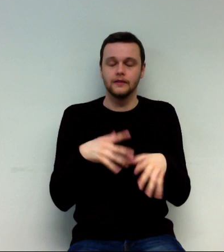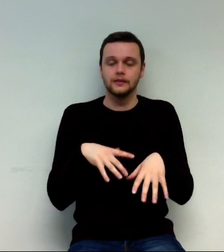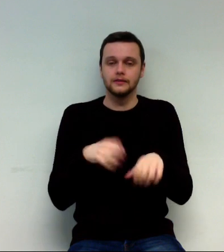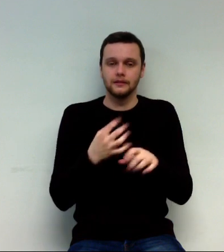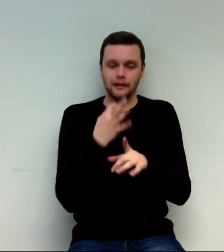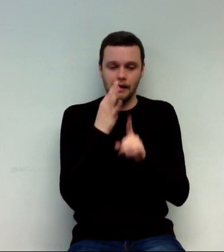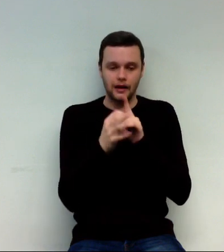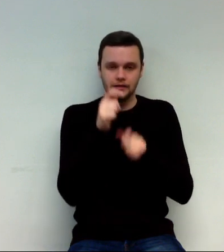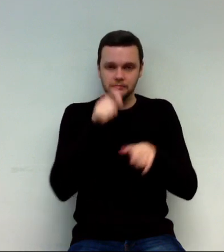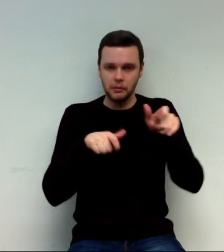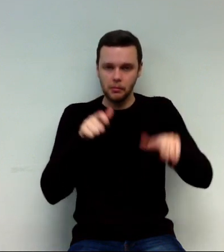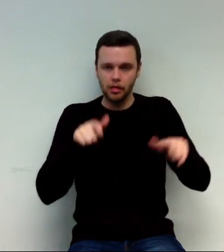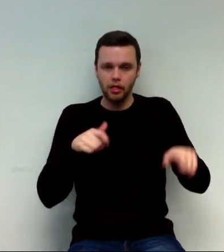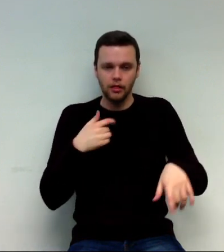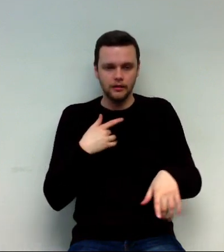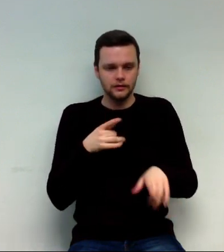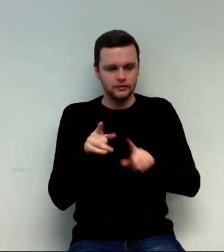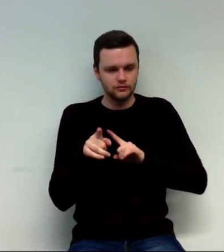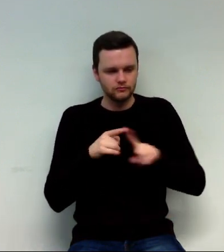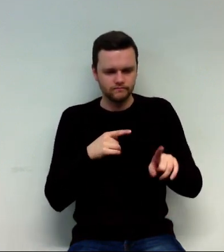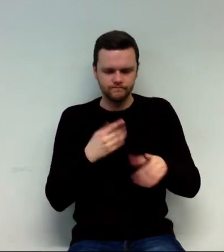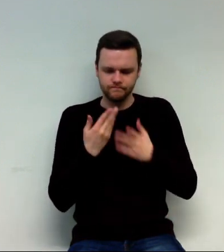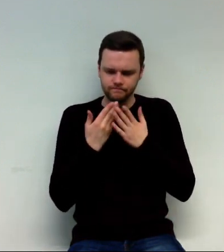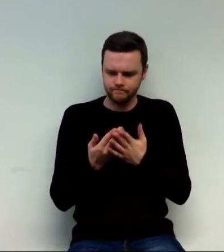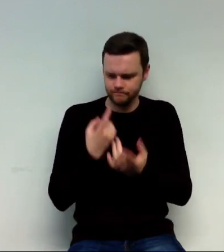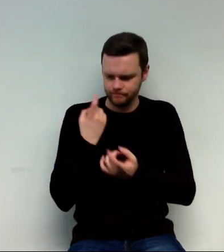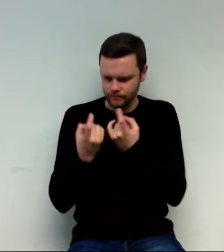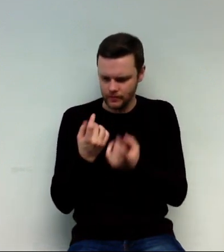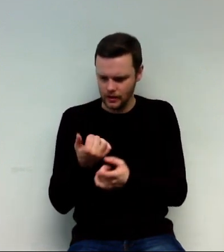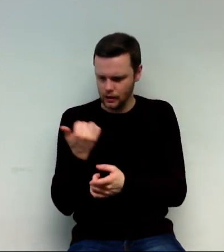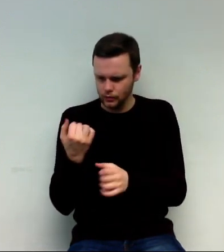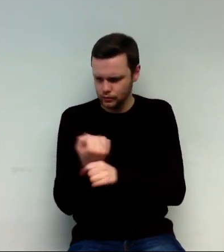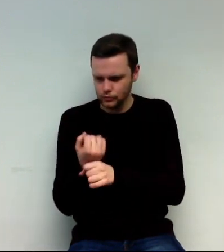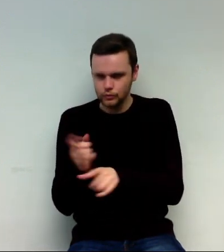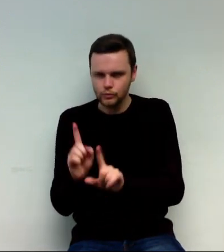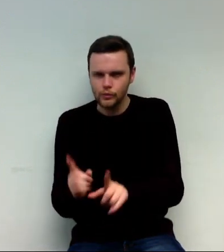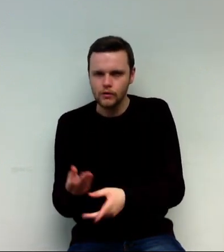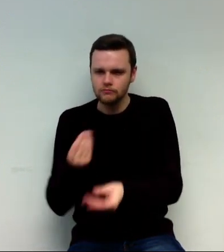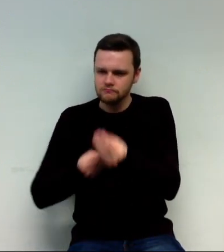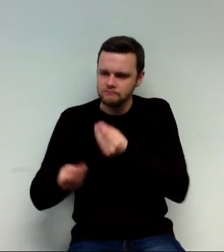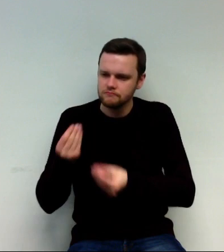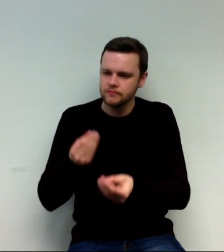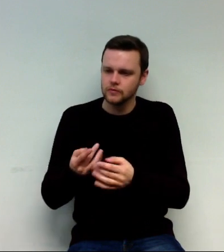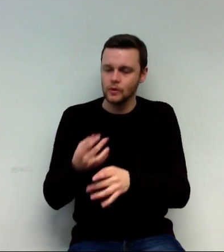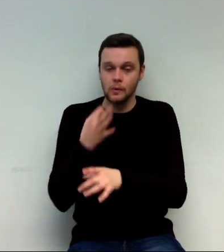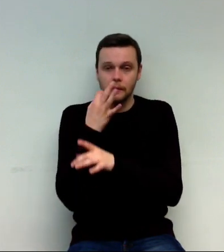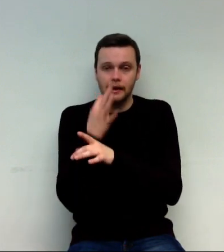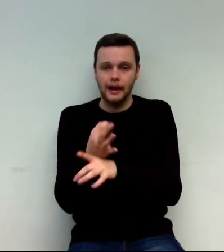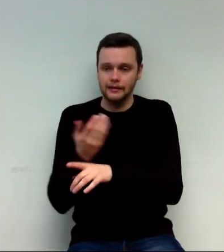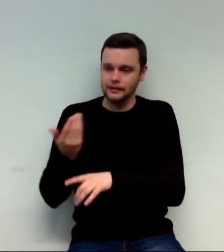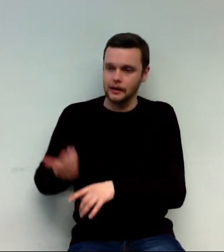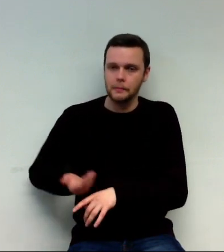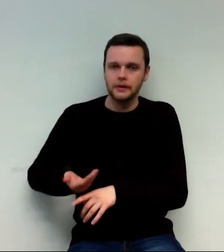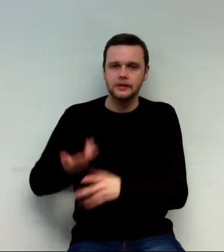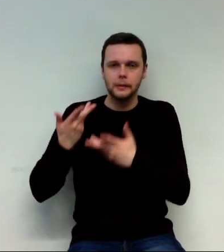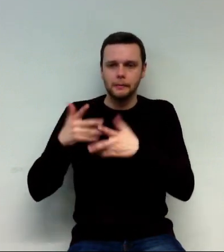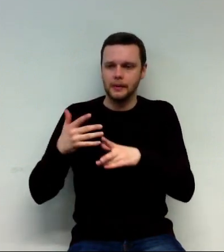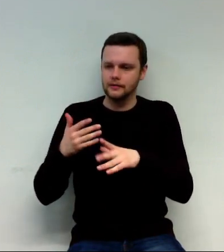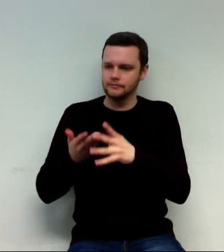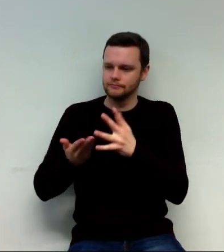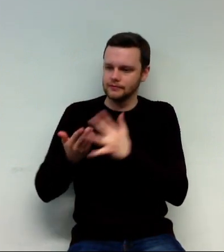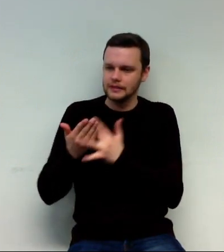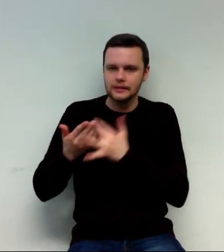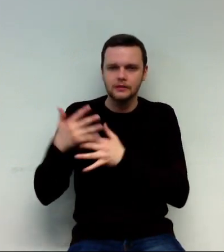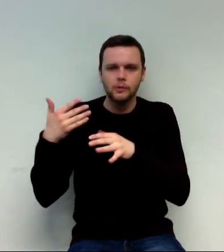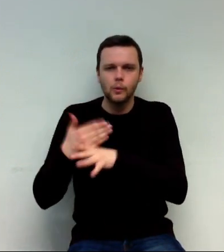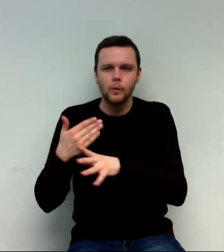asking people to kind of do a bit of a case study for us. How did they do it at the Fringe? So we've been asking companies who've done accessible work to tell us how they